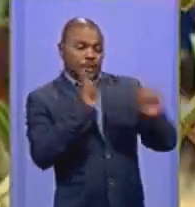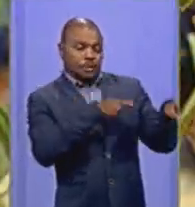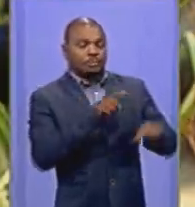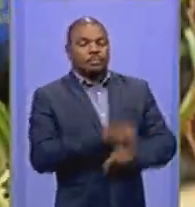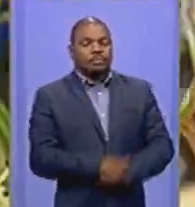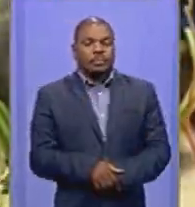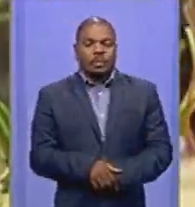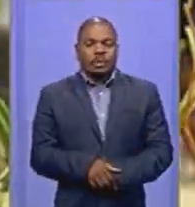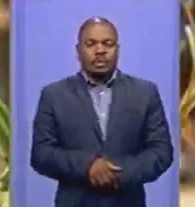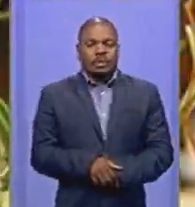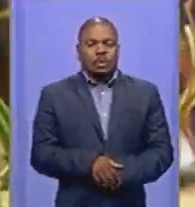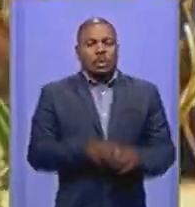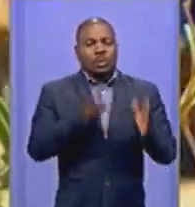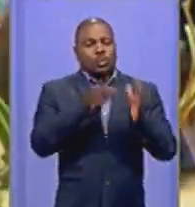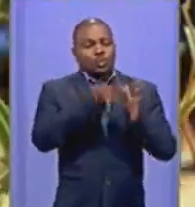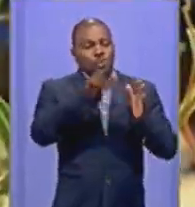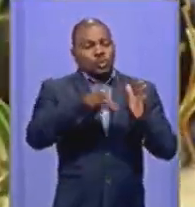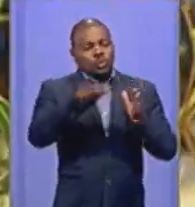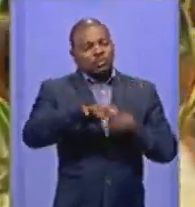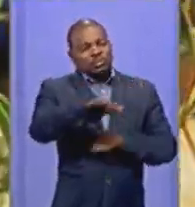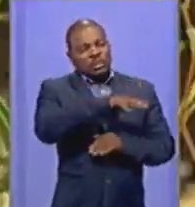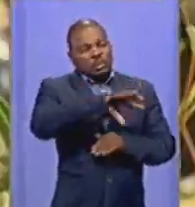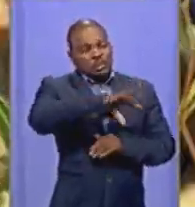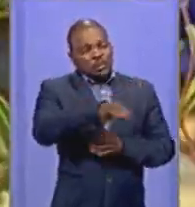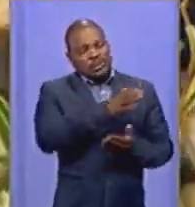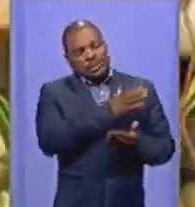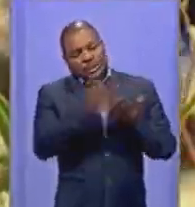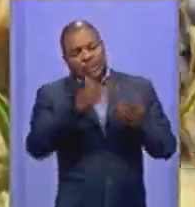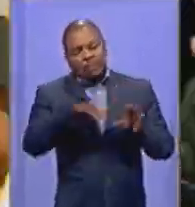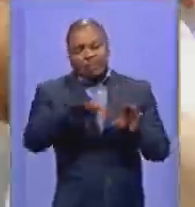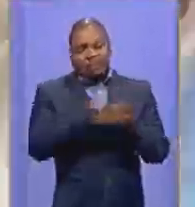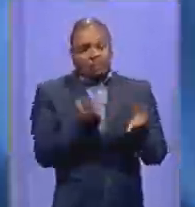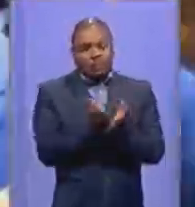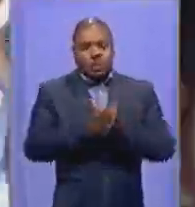Palo e itseng ya barutwana profenseng ga ise ba fitlhele diphatlha kwa dikolong.